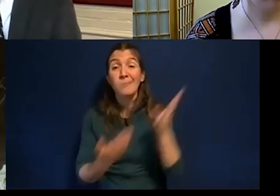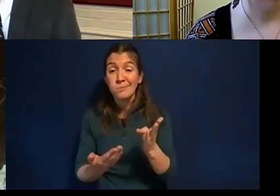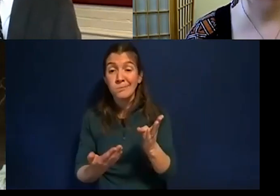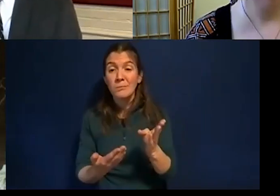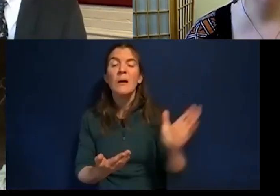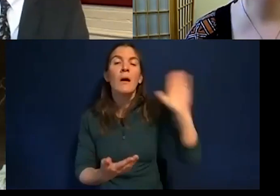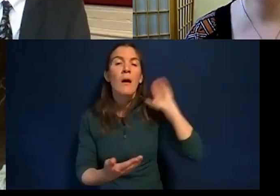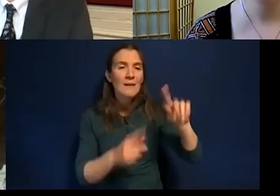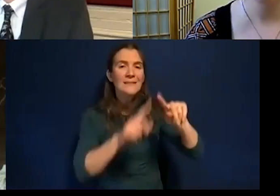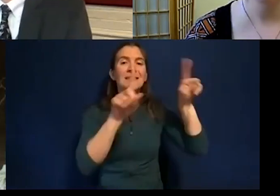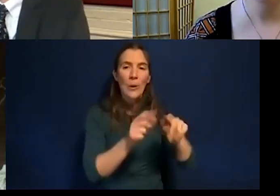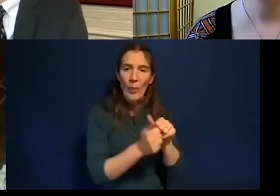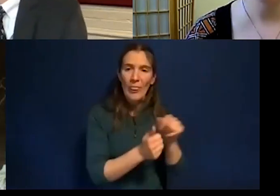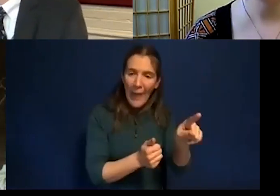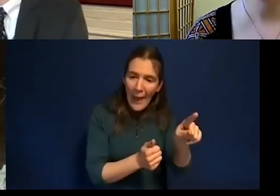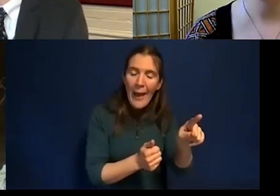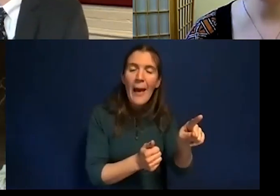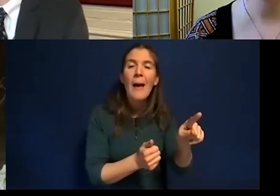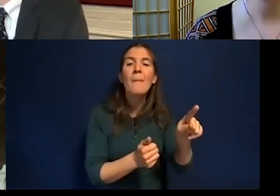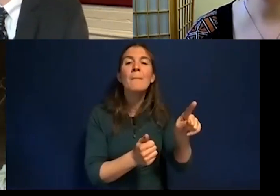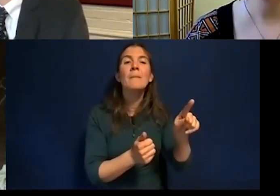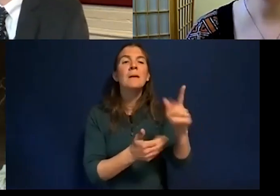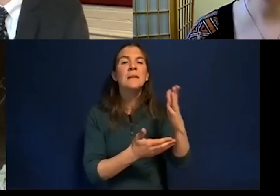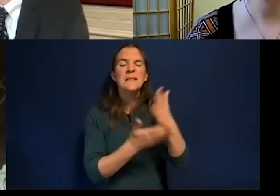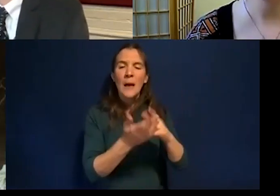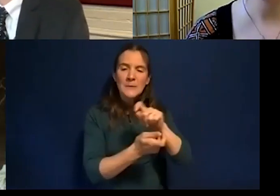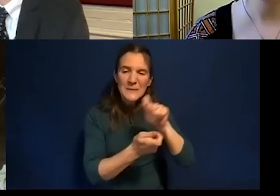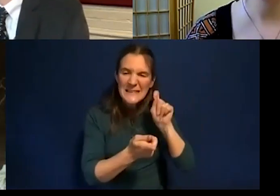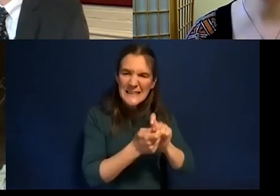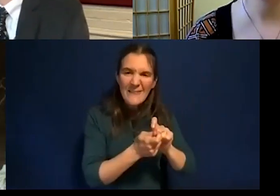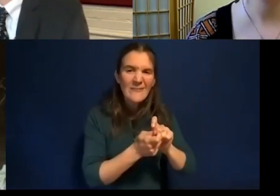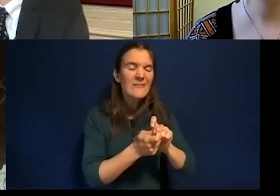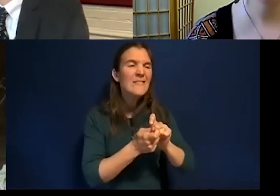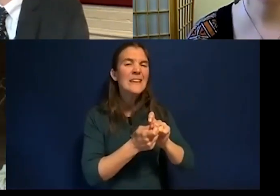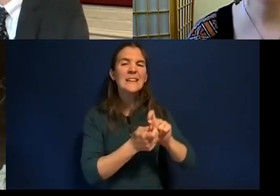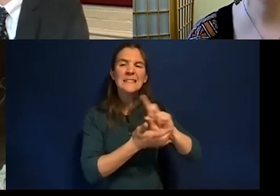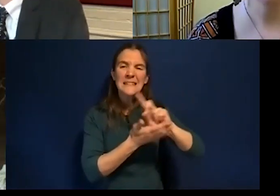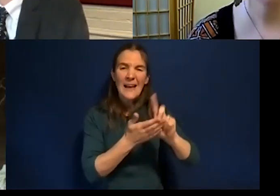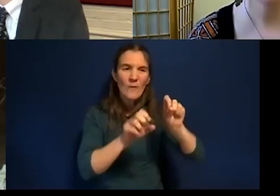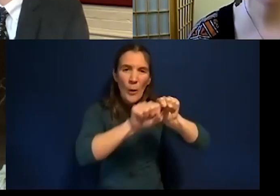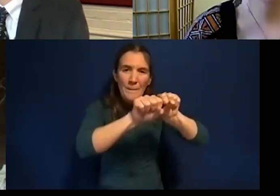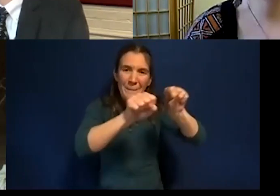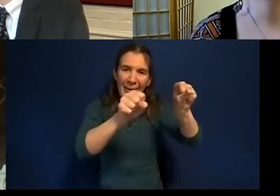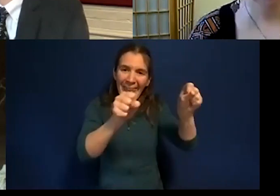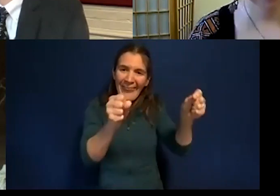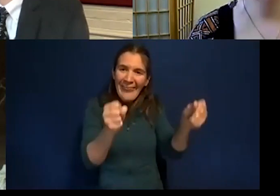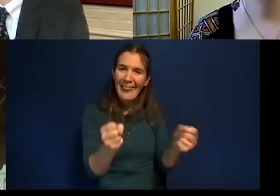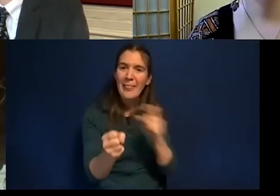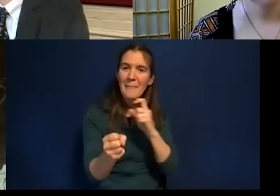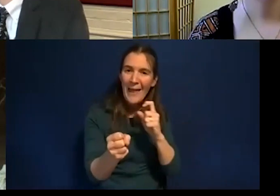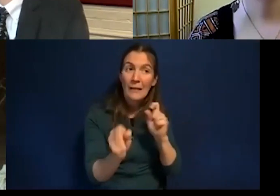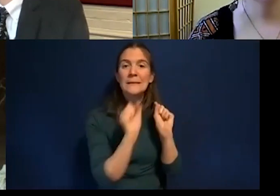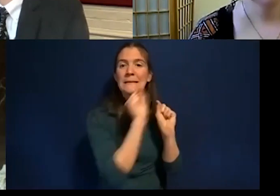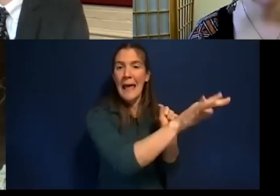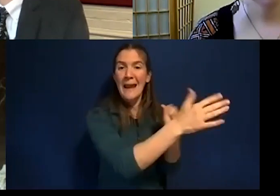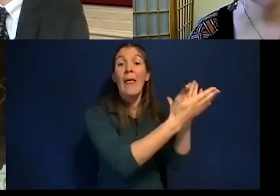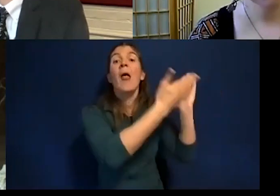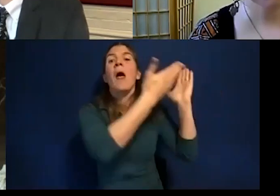sign, where the pipe came from Chicago, was sent to another Chicago company to bend it, and then sent east to